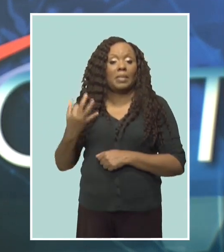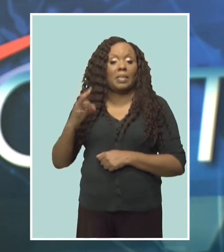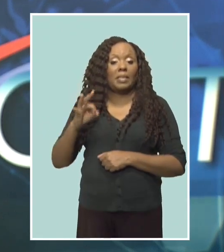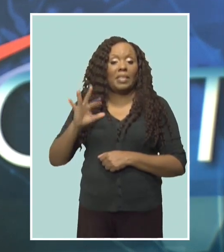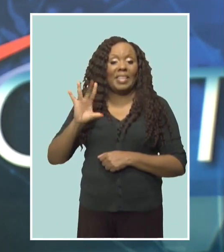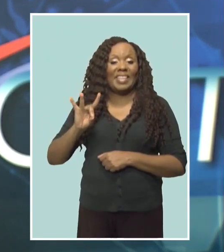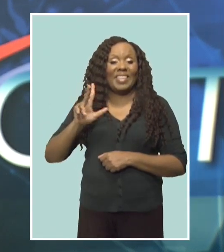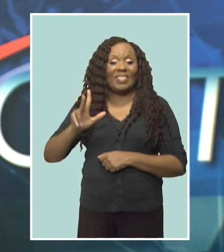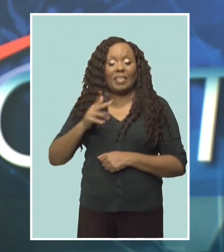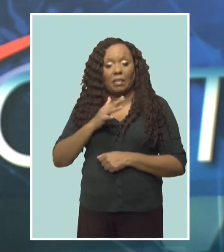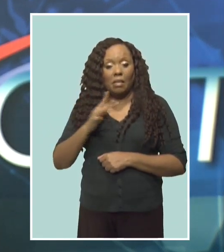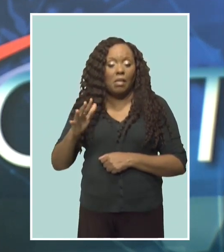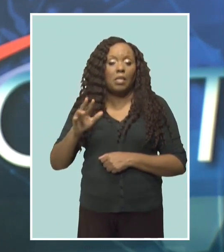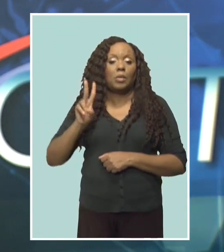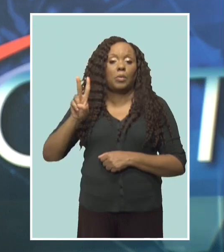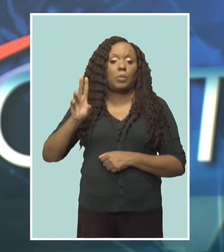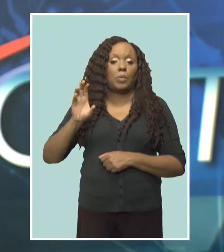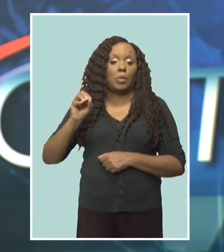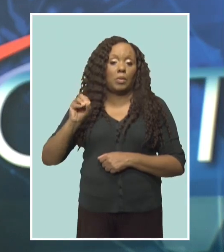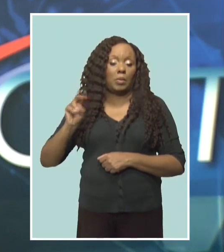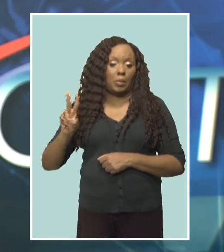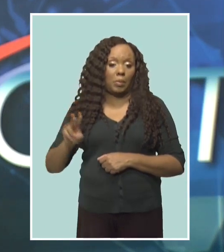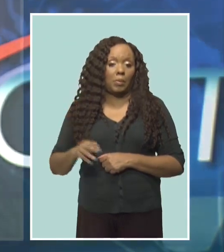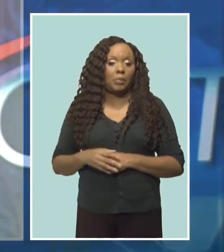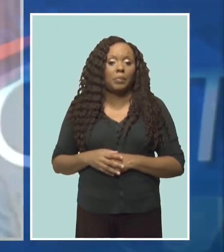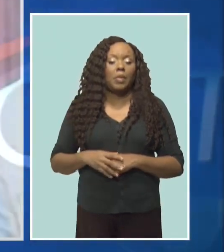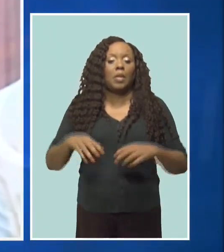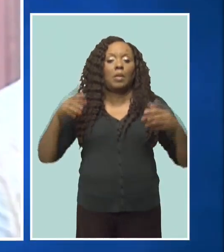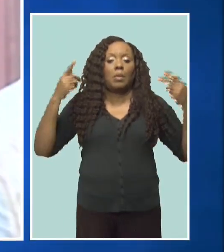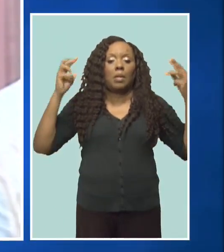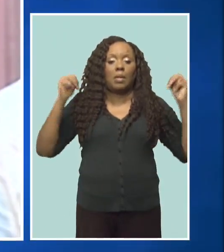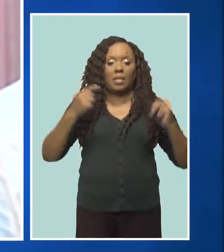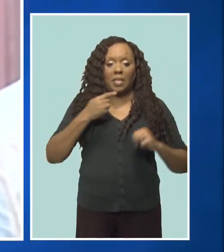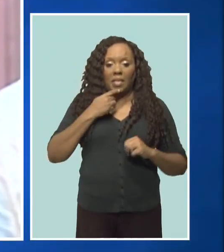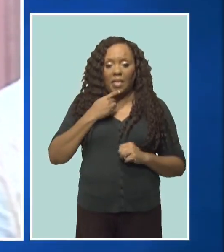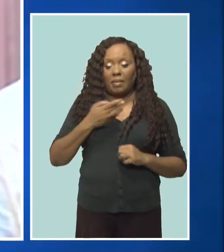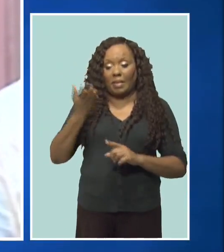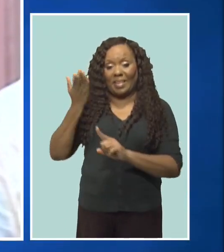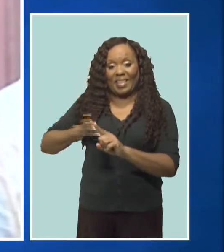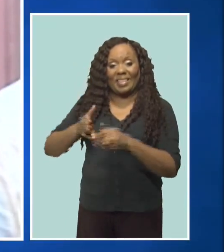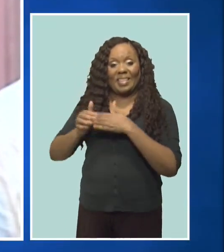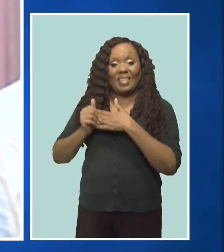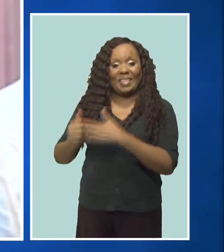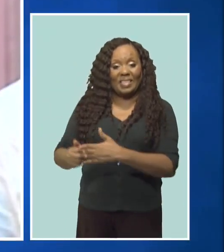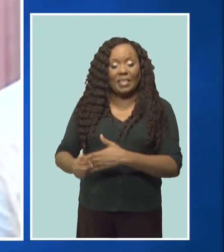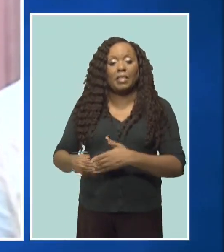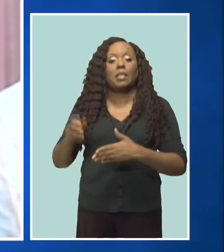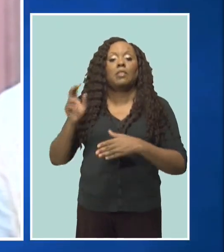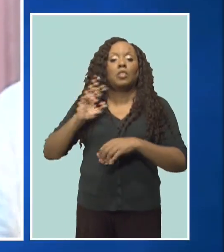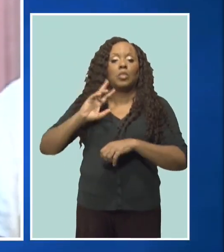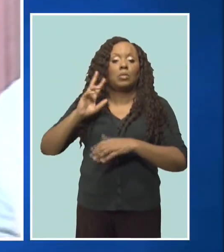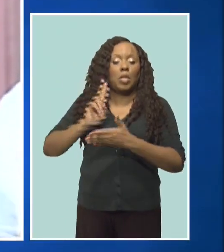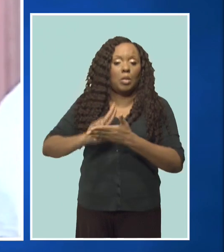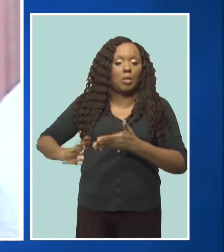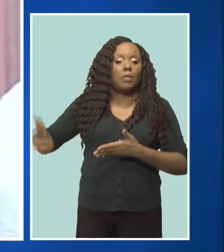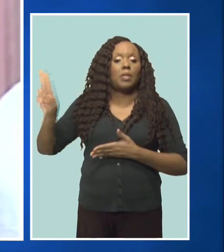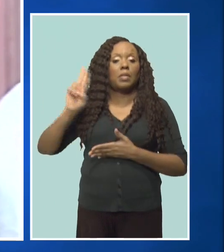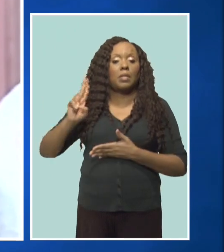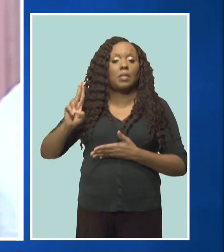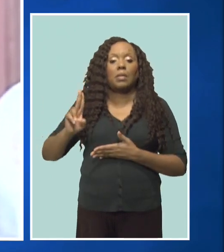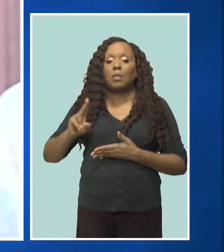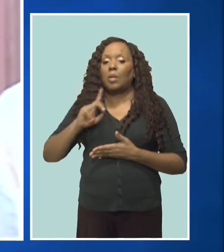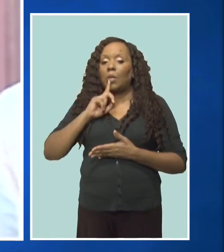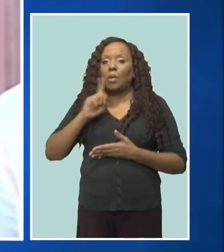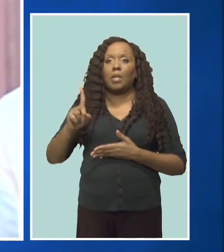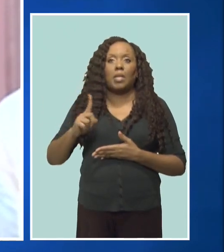from 1983 to 2002. Prime Minister Motley says under his leadership, Cave Hill became perhaps the single most